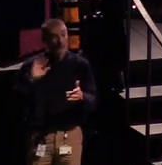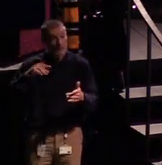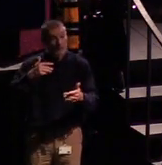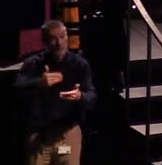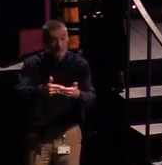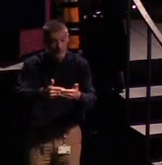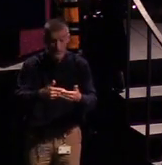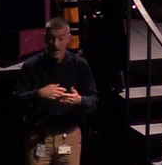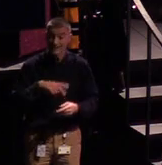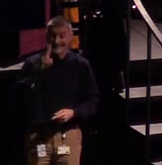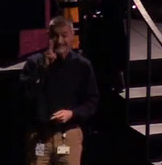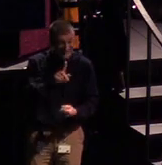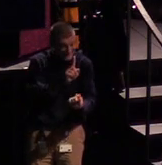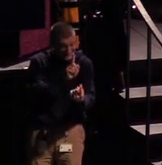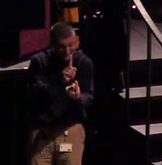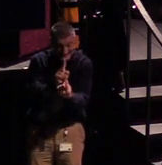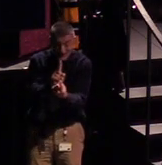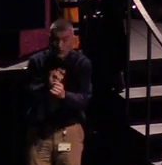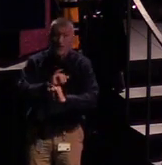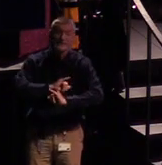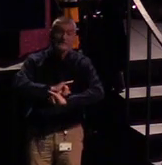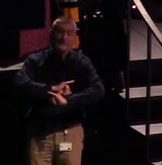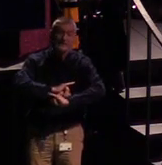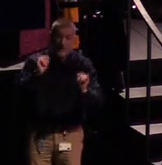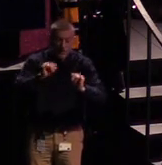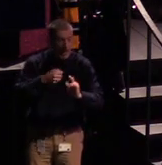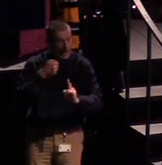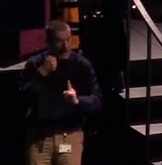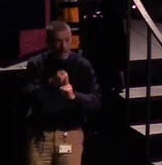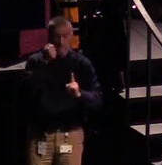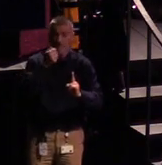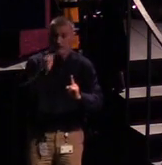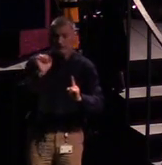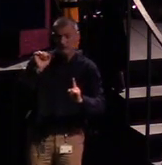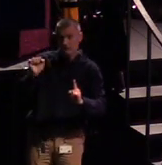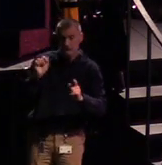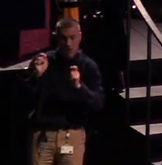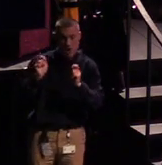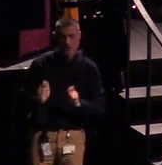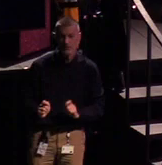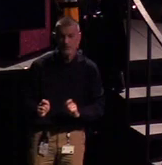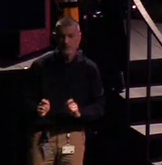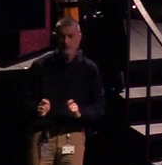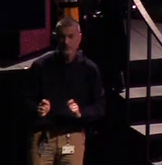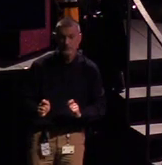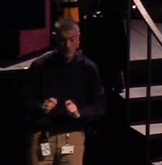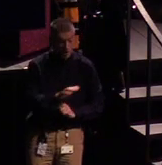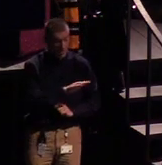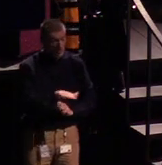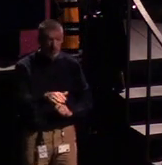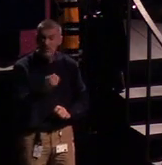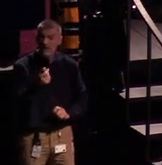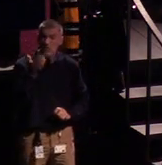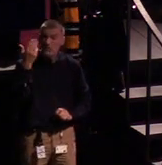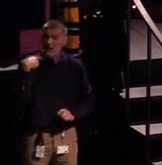the terrible impact of these adjustments biscuit children who a few years ago would have